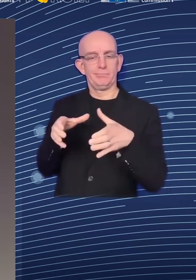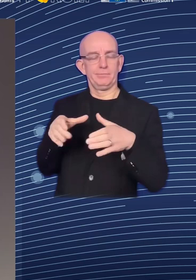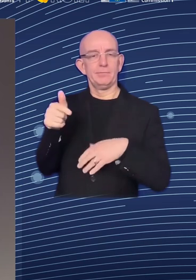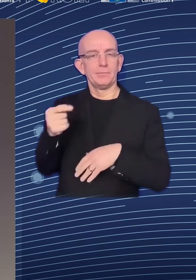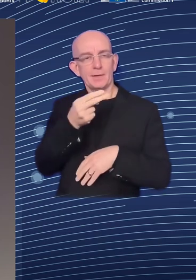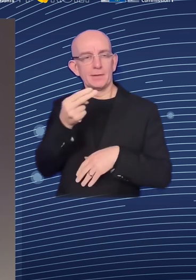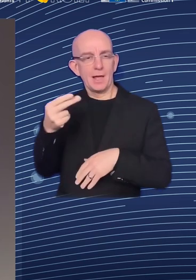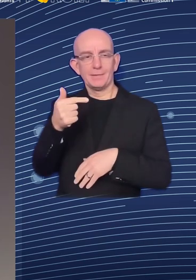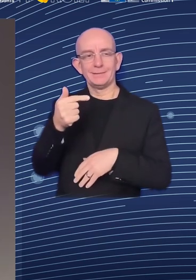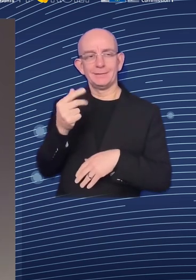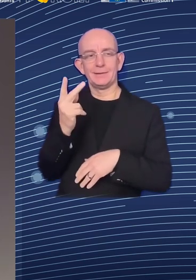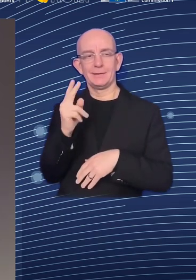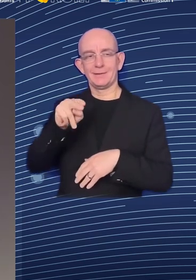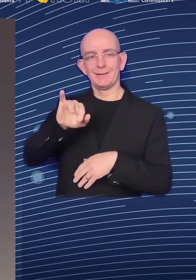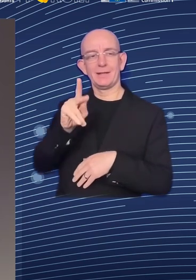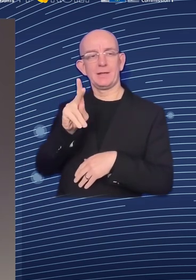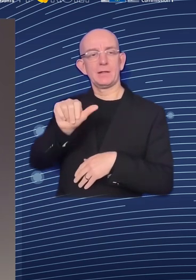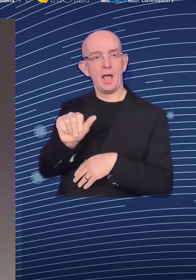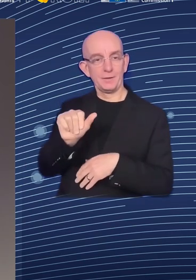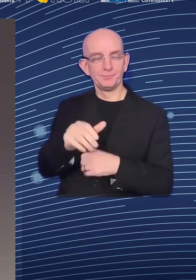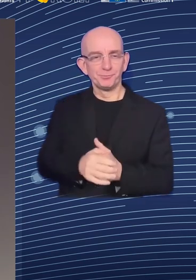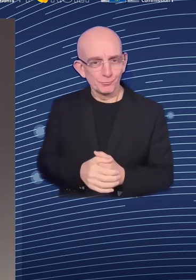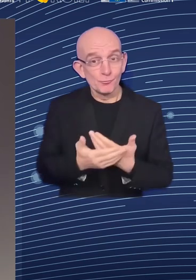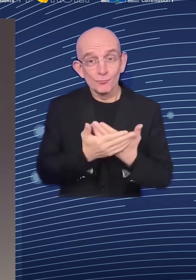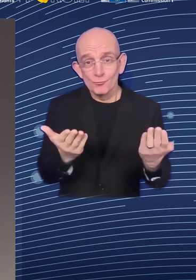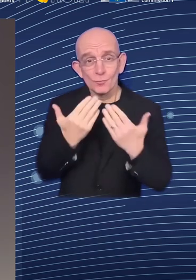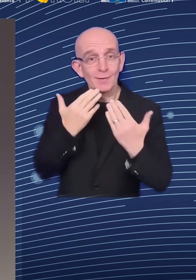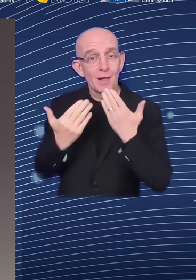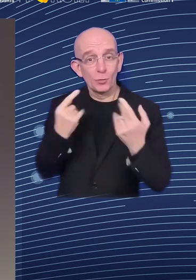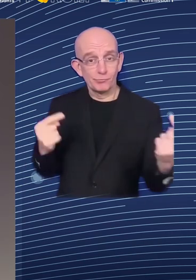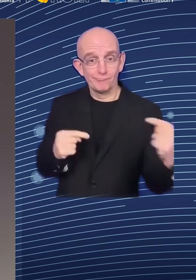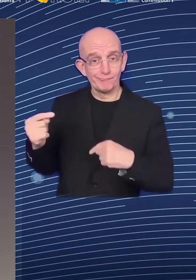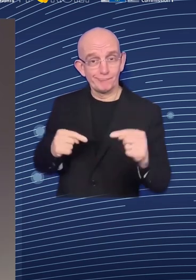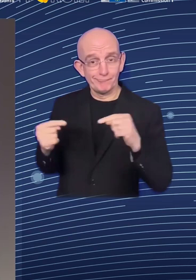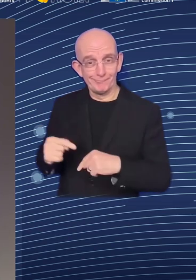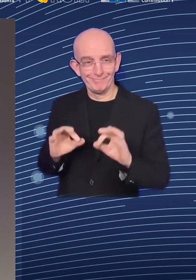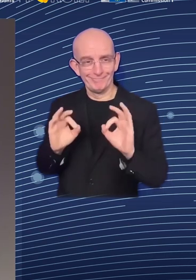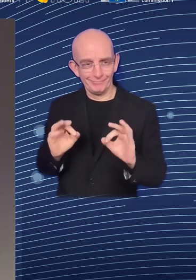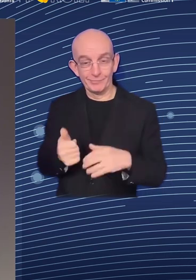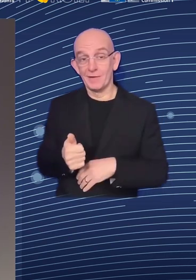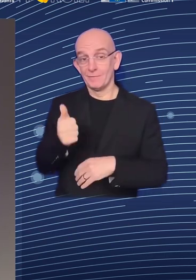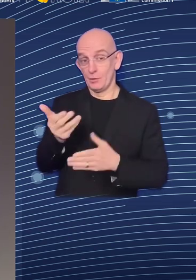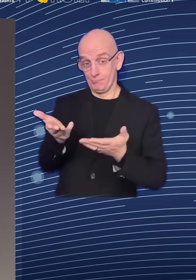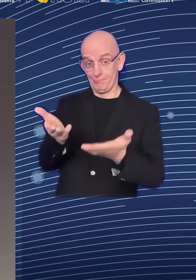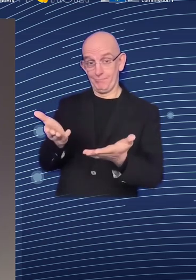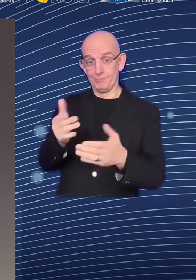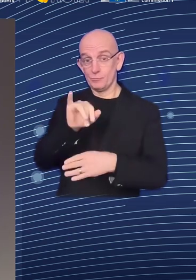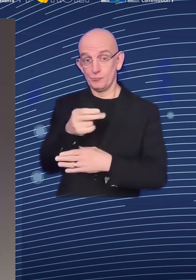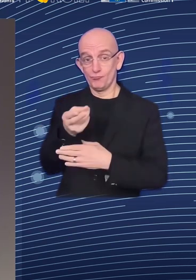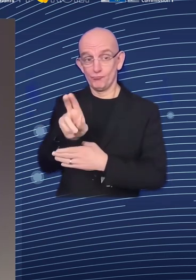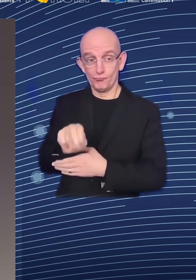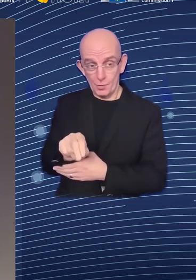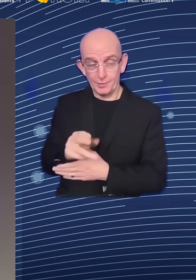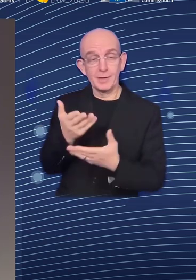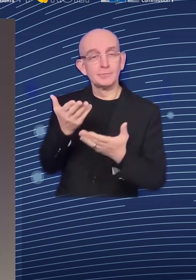said, Ireland's public administration has very ambitious plans when it comes to digital skills. Ireland ranks third in the EU